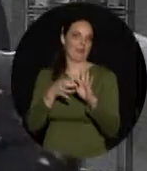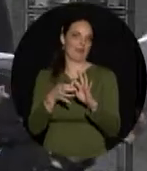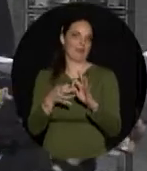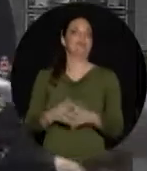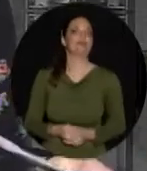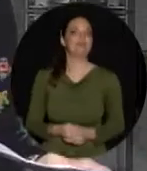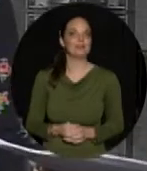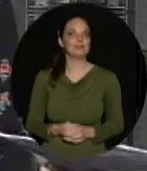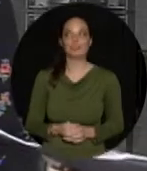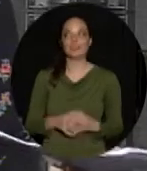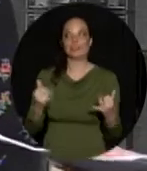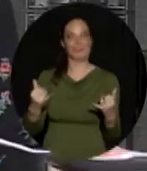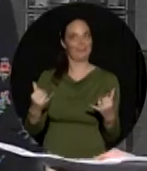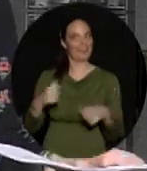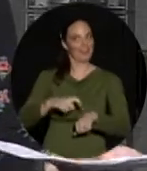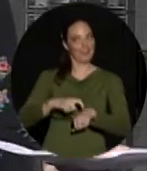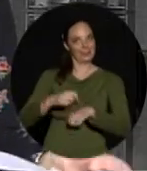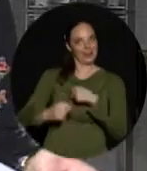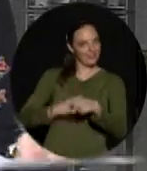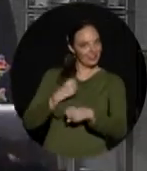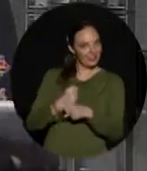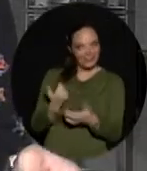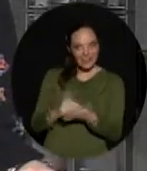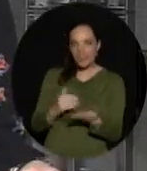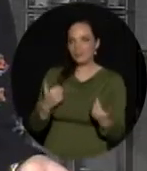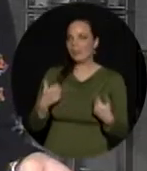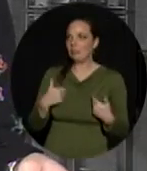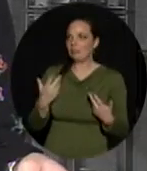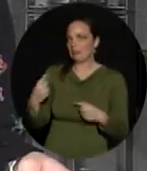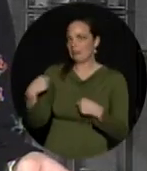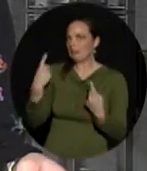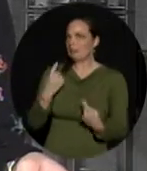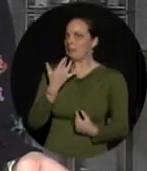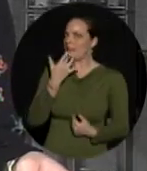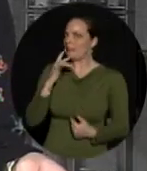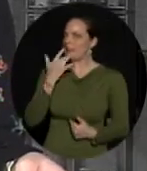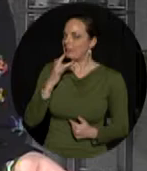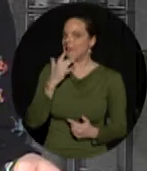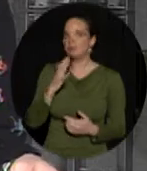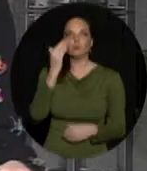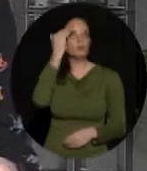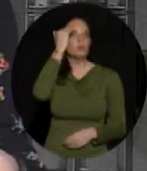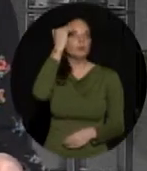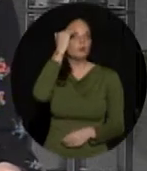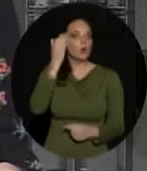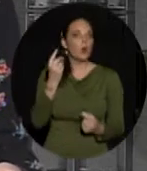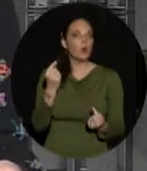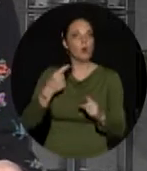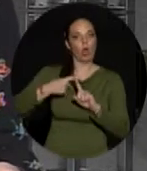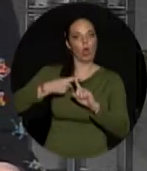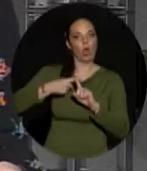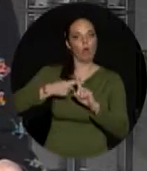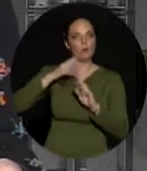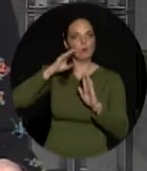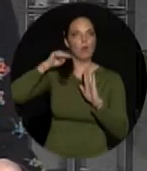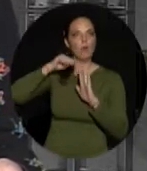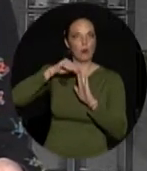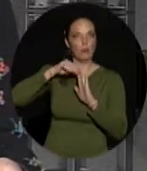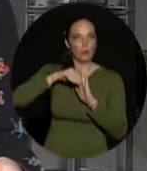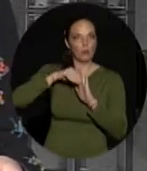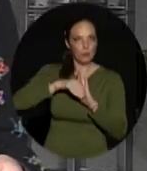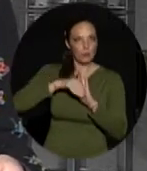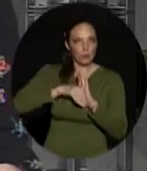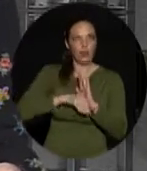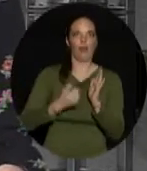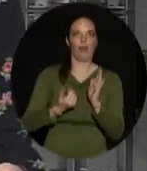So, it's that time of the year again. I mean, we've gotten pretty lucky so far, but we know that the temperatures are going to be dropping once